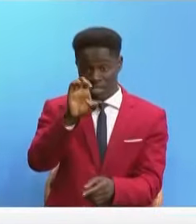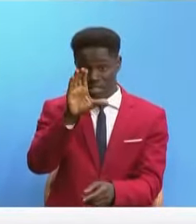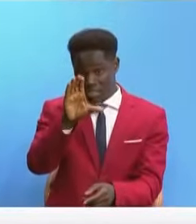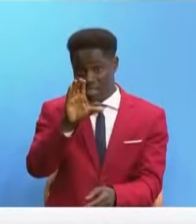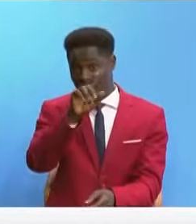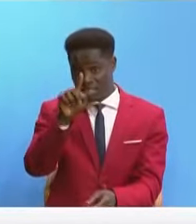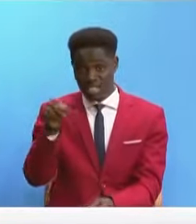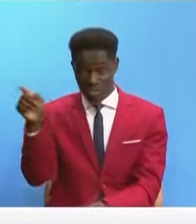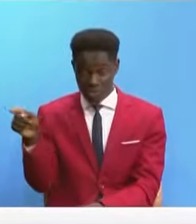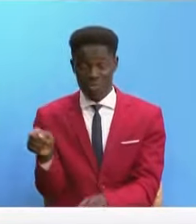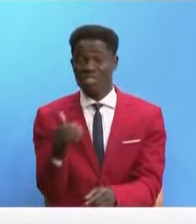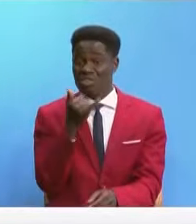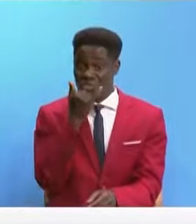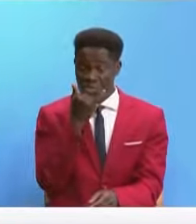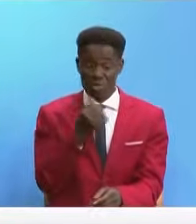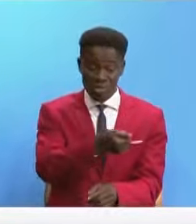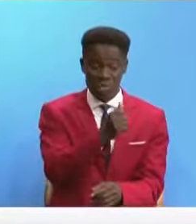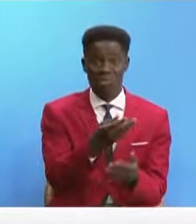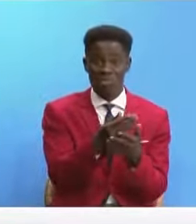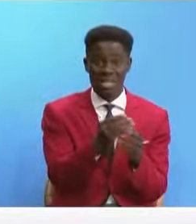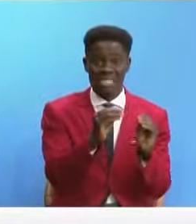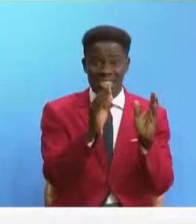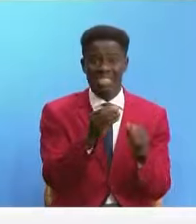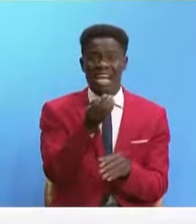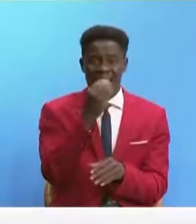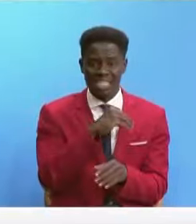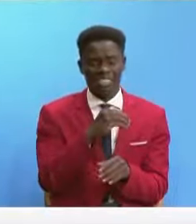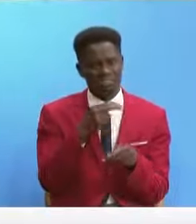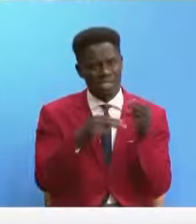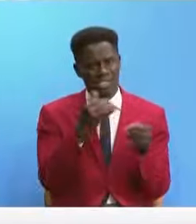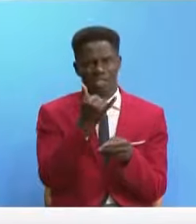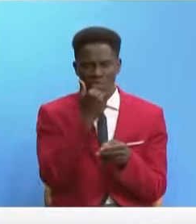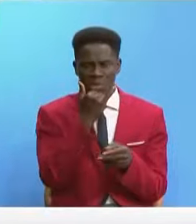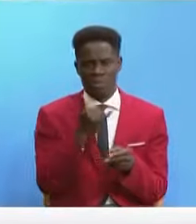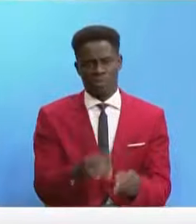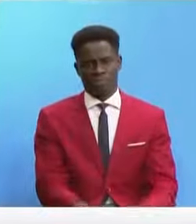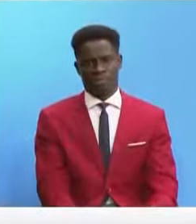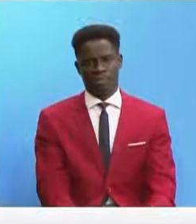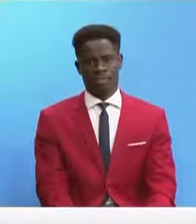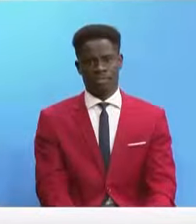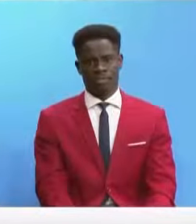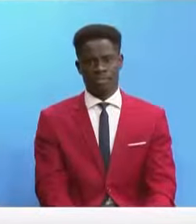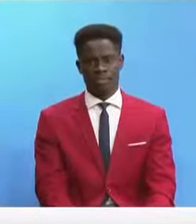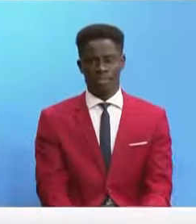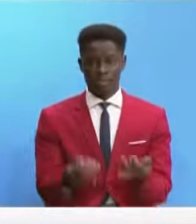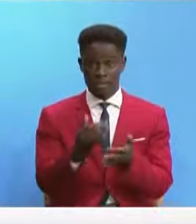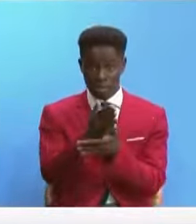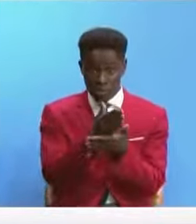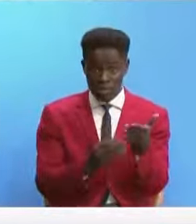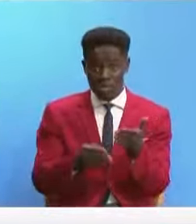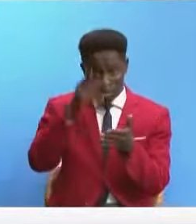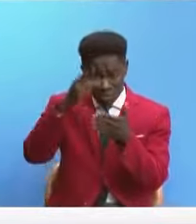life. However, the recent reports of some candidates failing to sit for their 2024 general